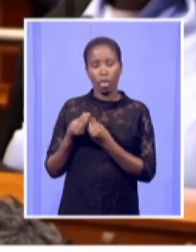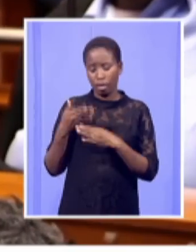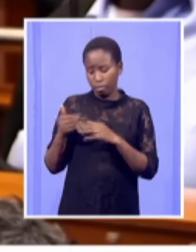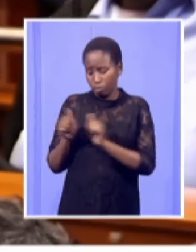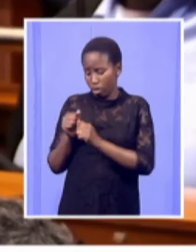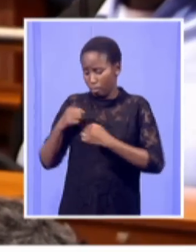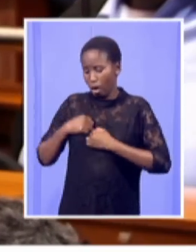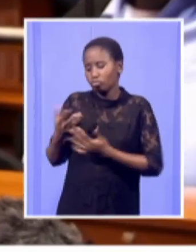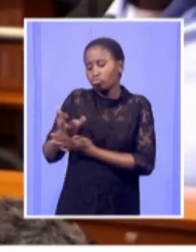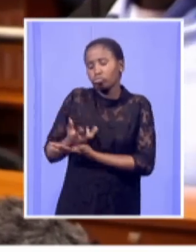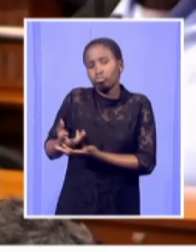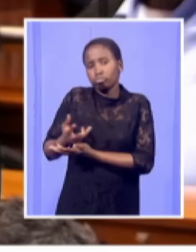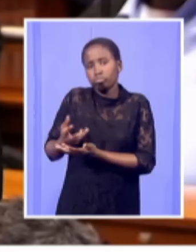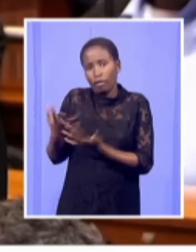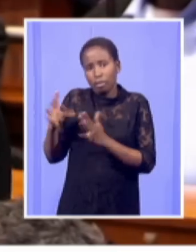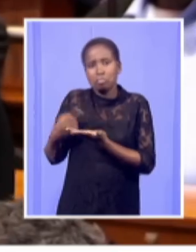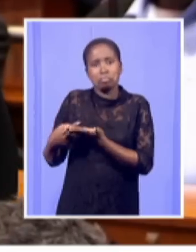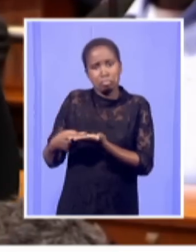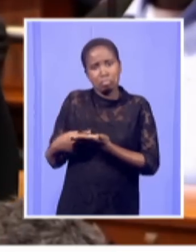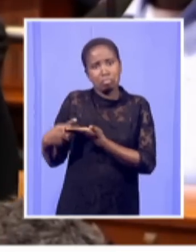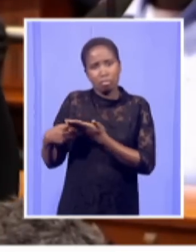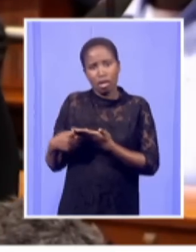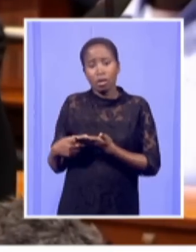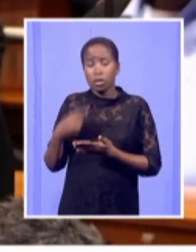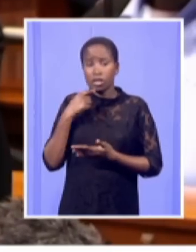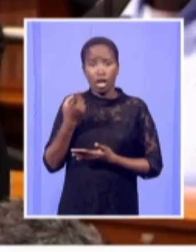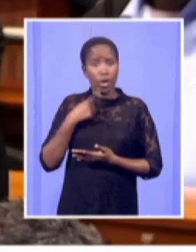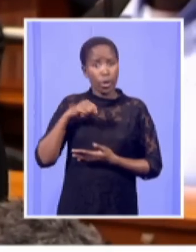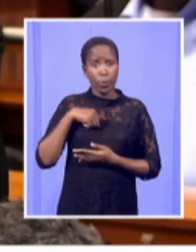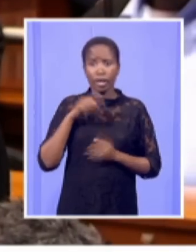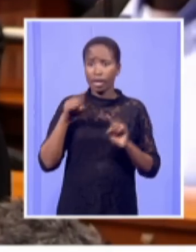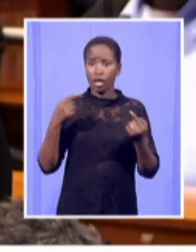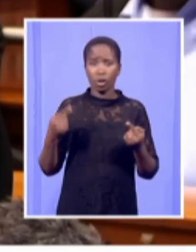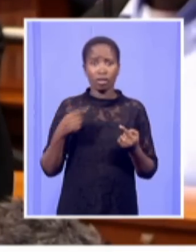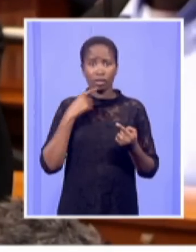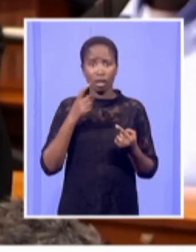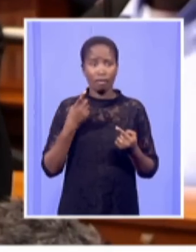for the state who have indicated that they will not be opposing the bail